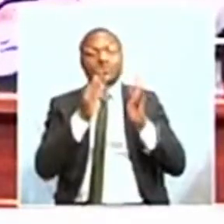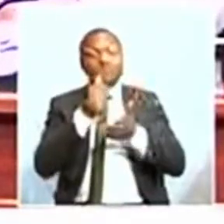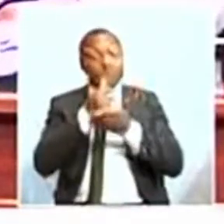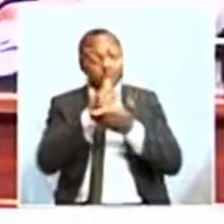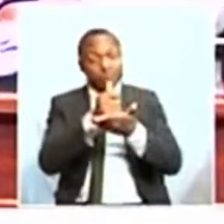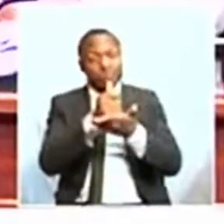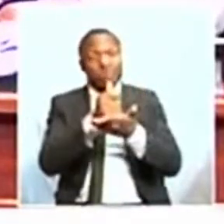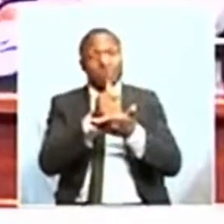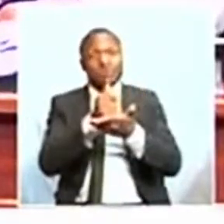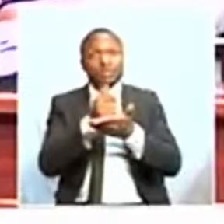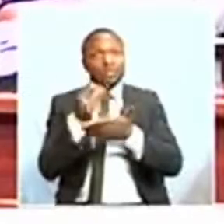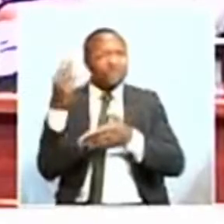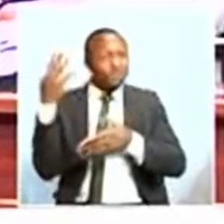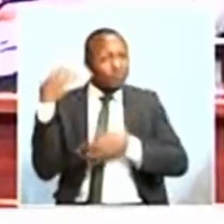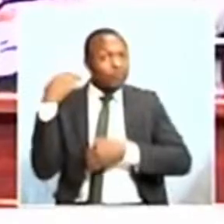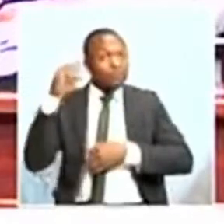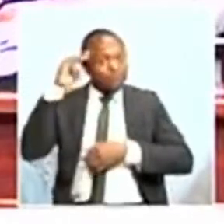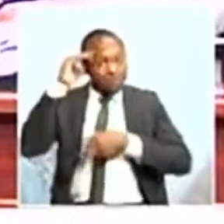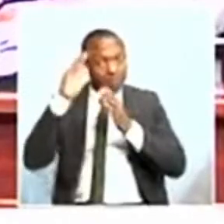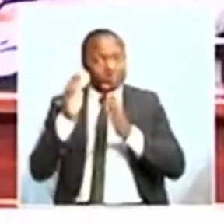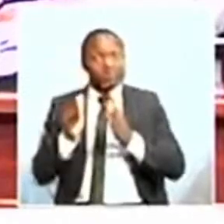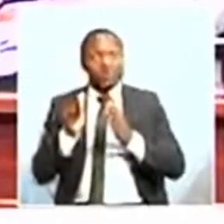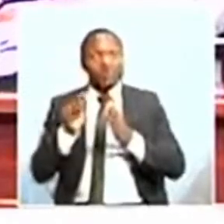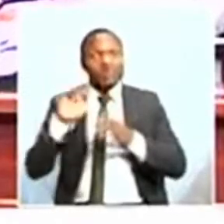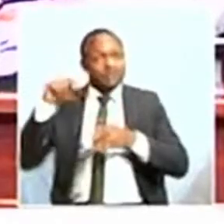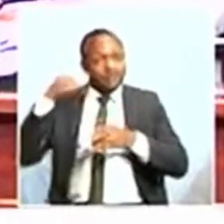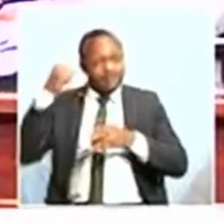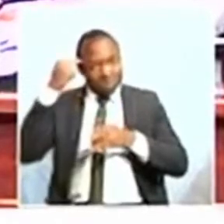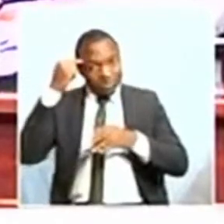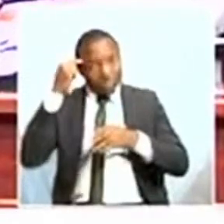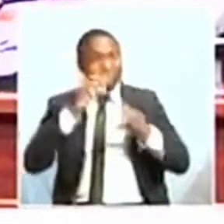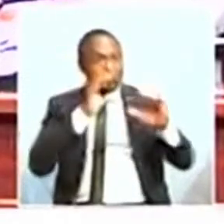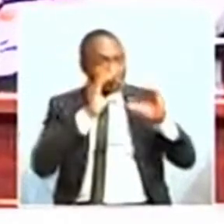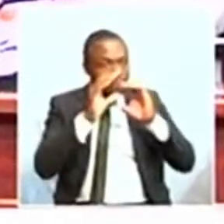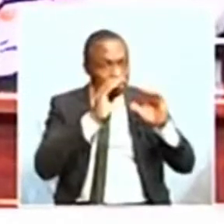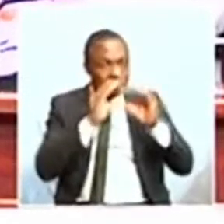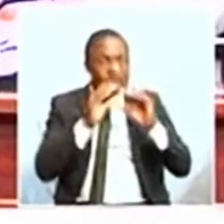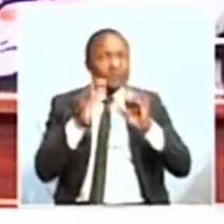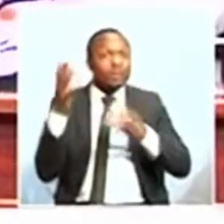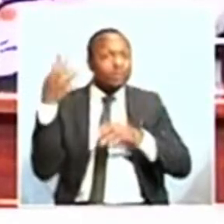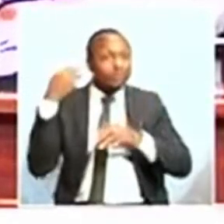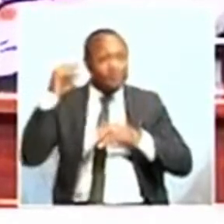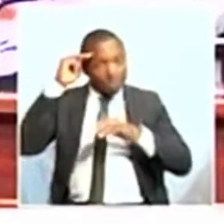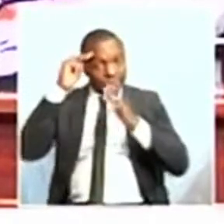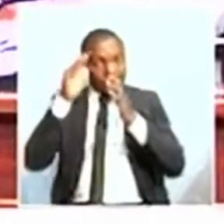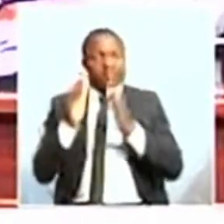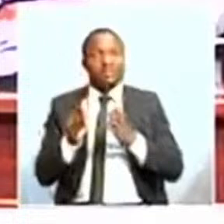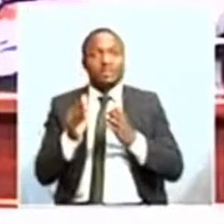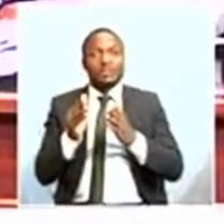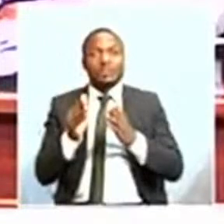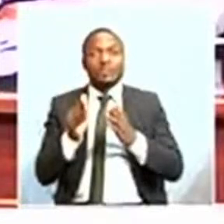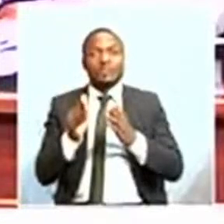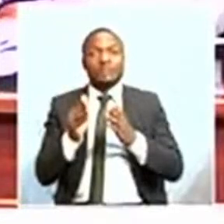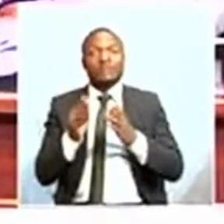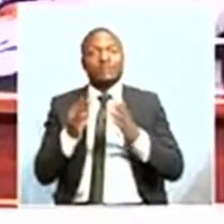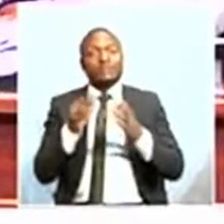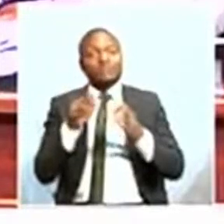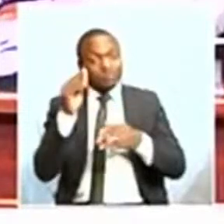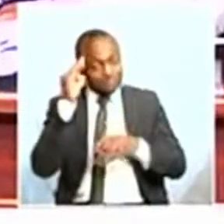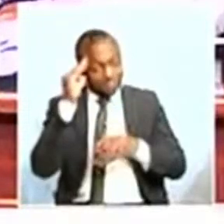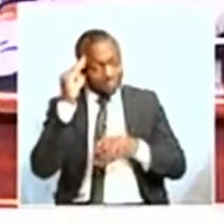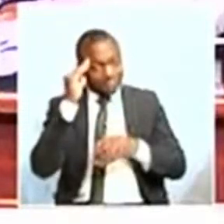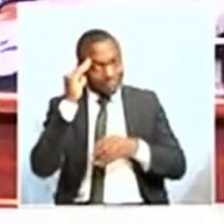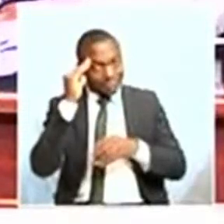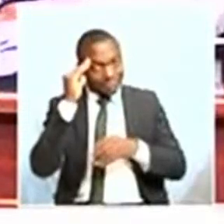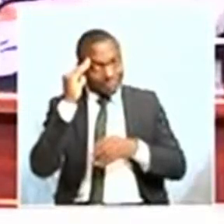assisting the former minister. Government is in constant contact with both the former minister and their relatives to appreciate